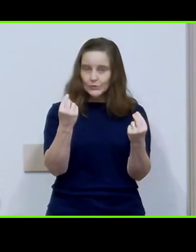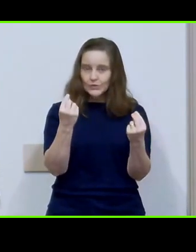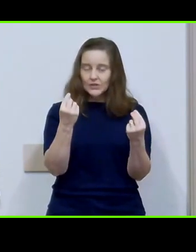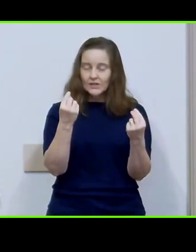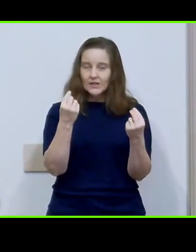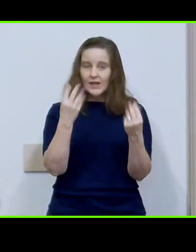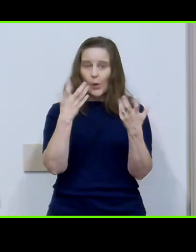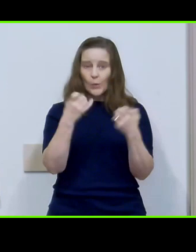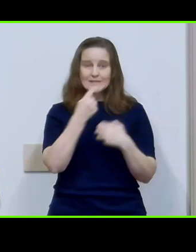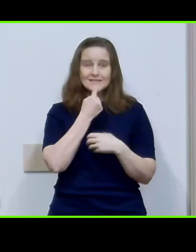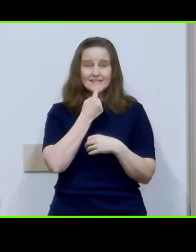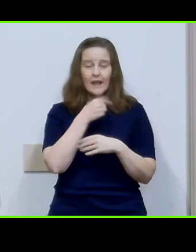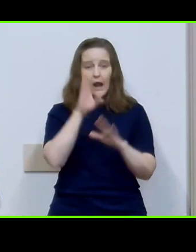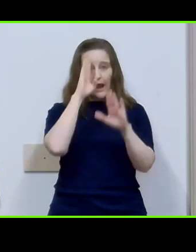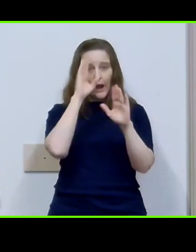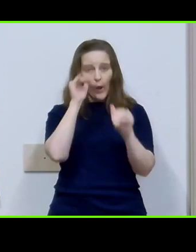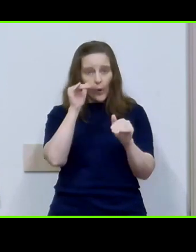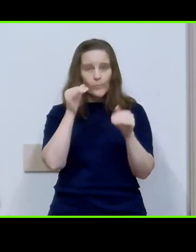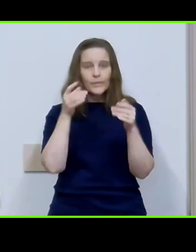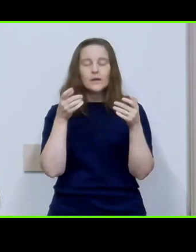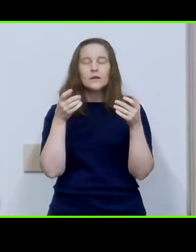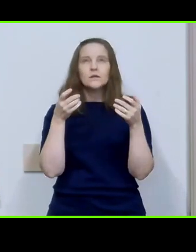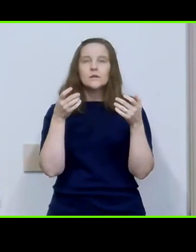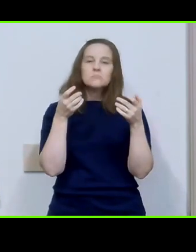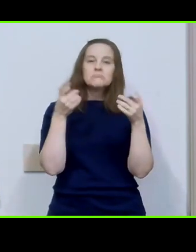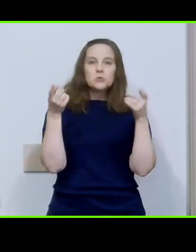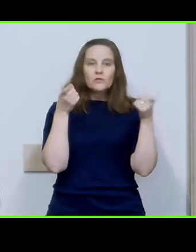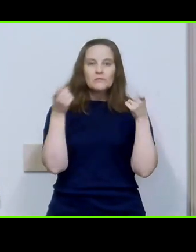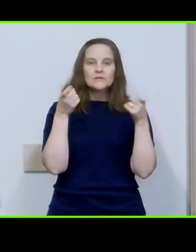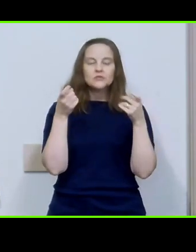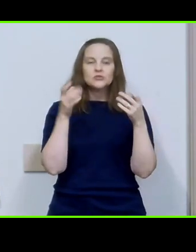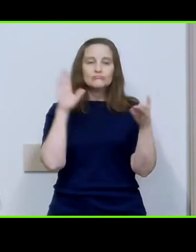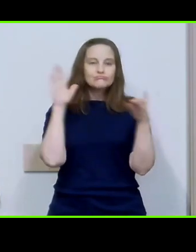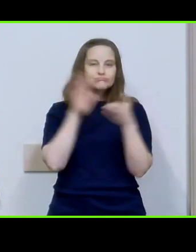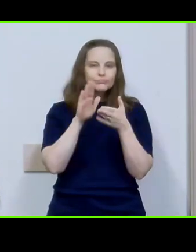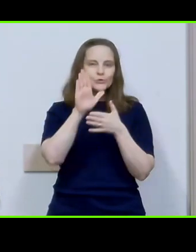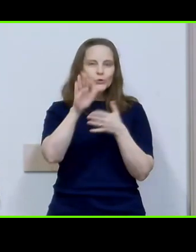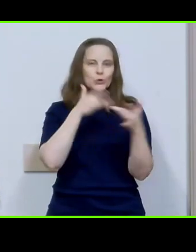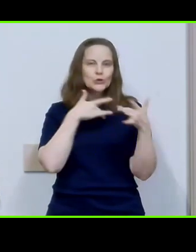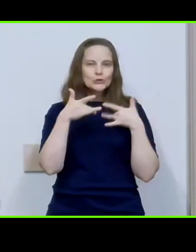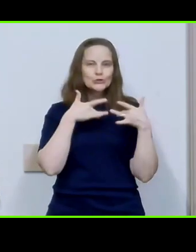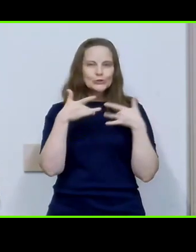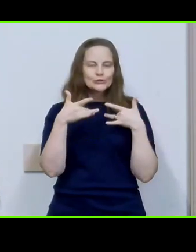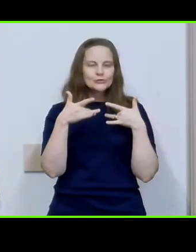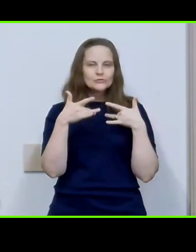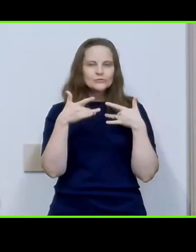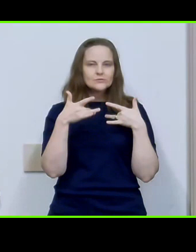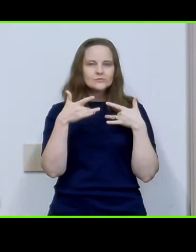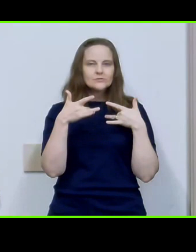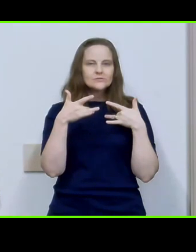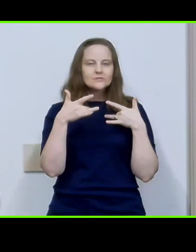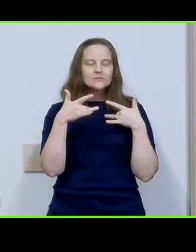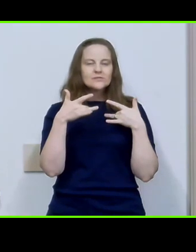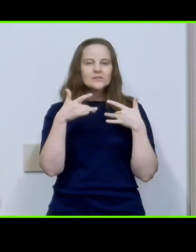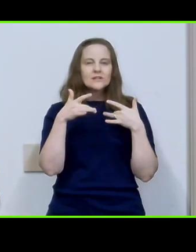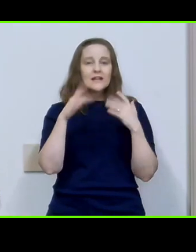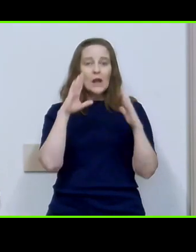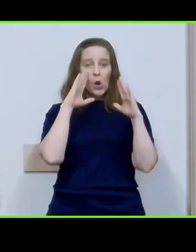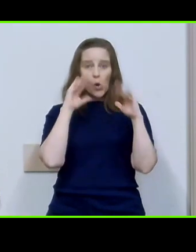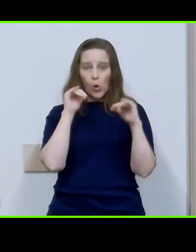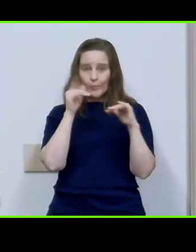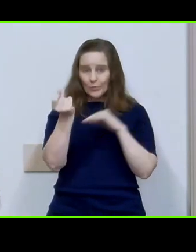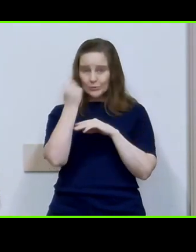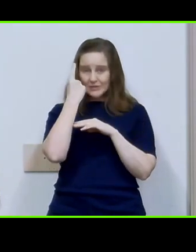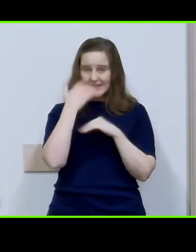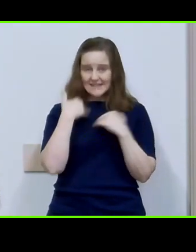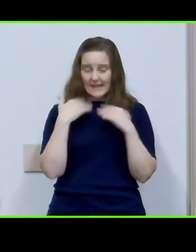hope that we've managed to alleviate major concerns that you've had. And I hope that you understand that there's a